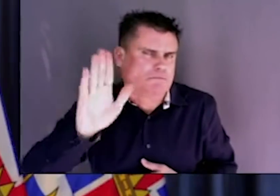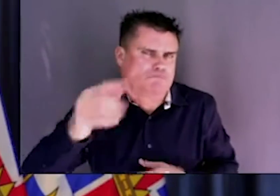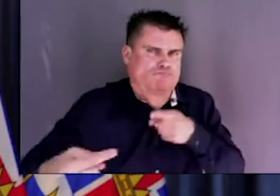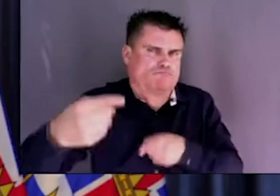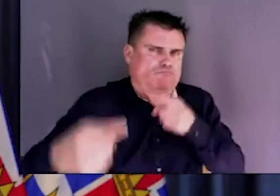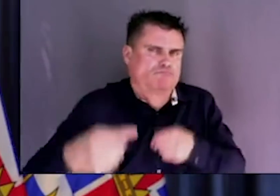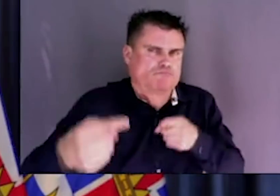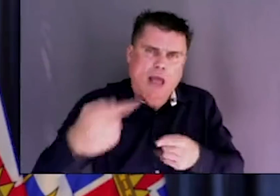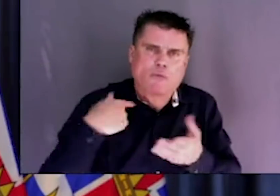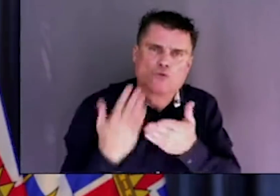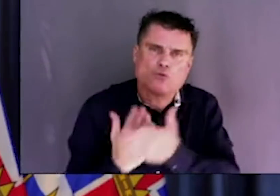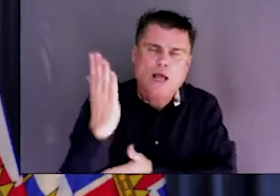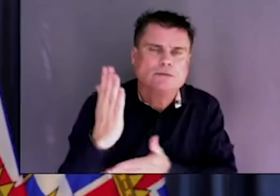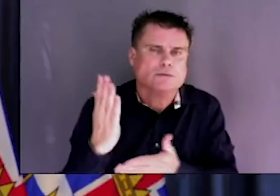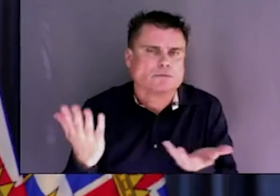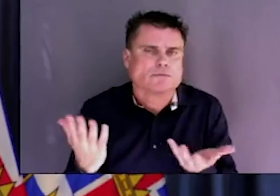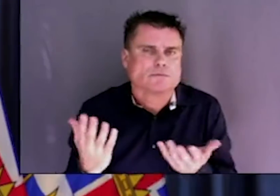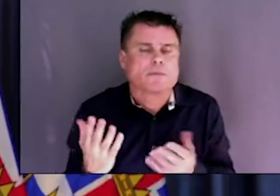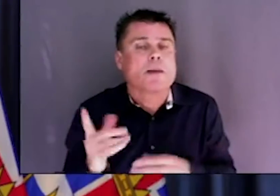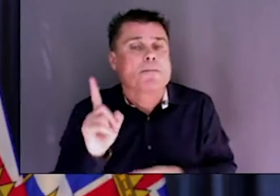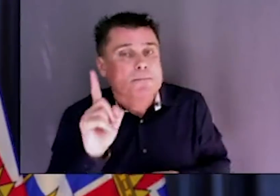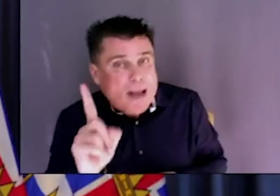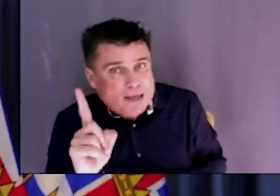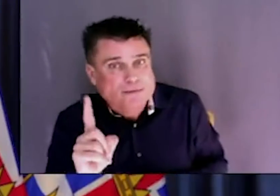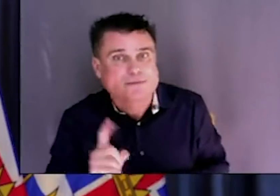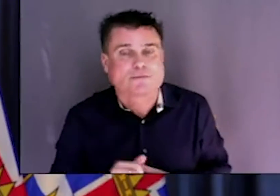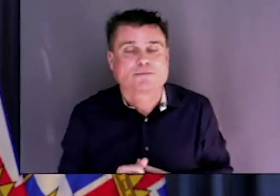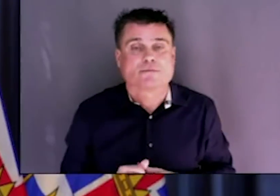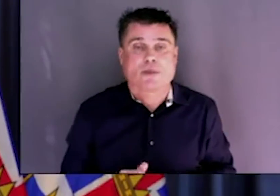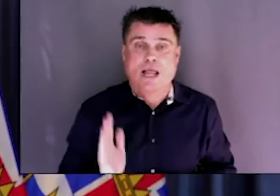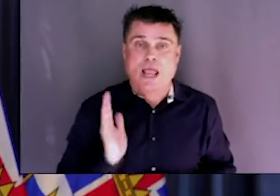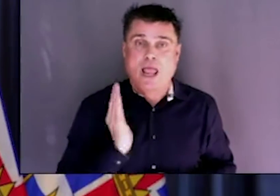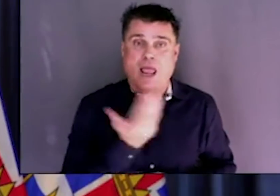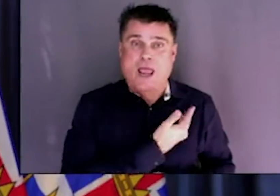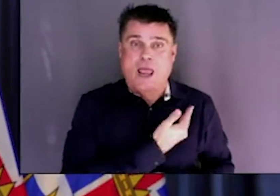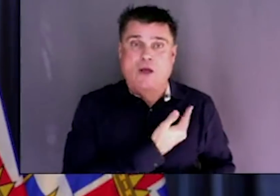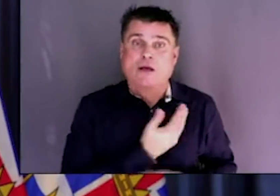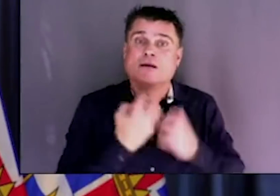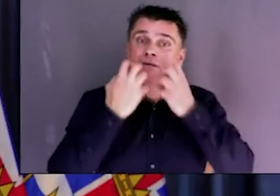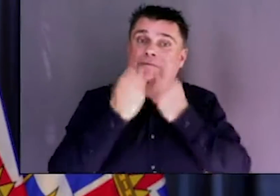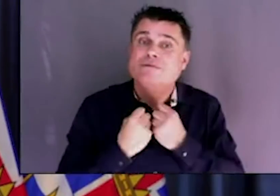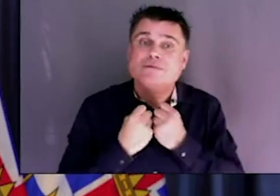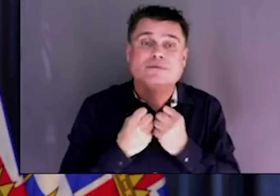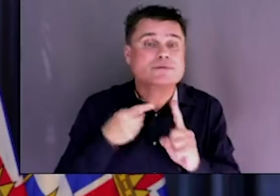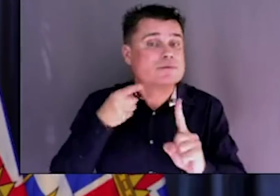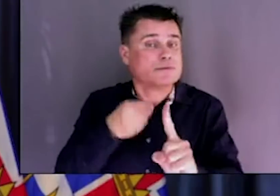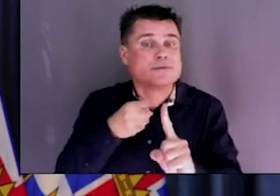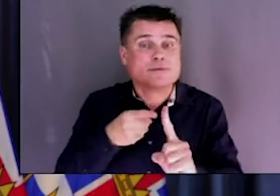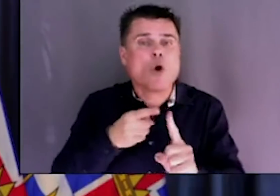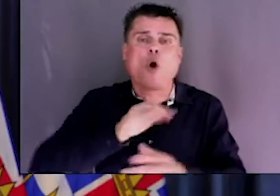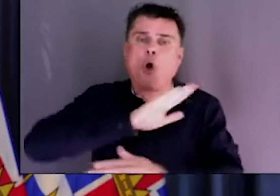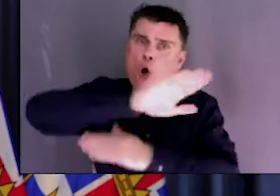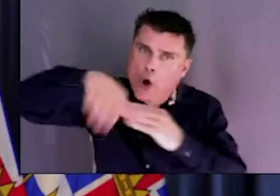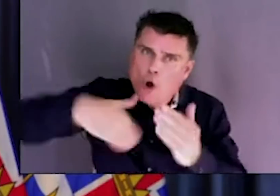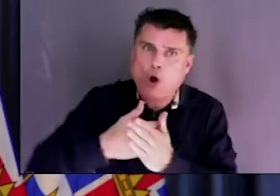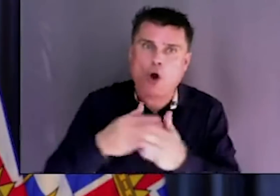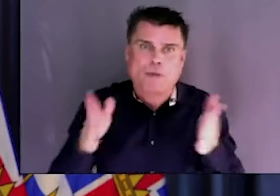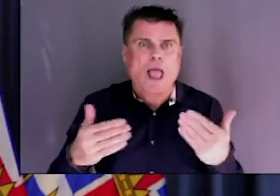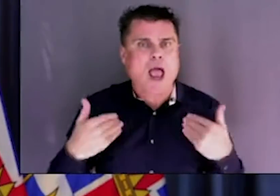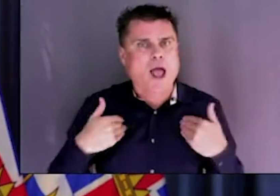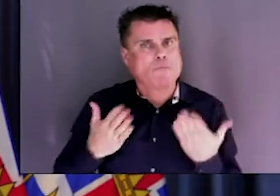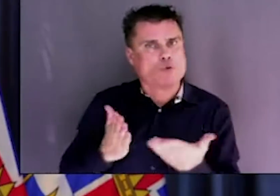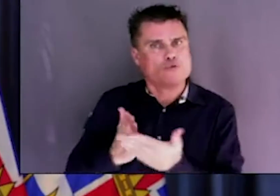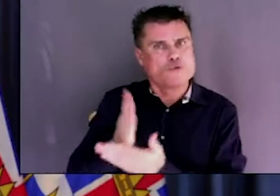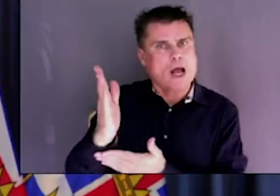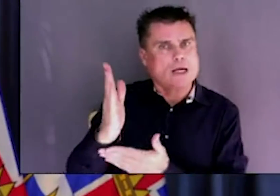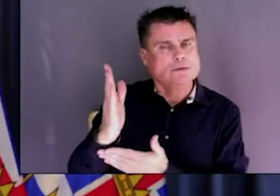citizens, first and foremost, to be able to access their government to ensure that their information is being held confidentially and